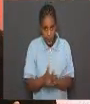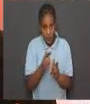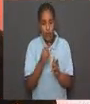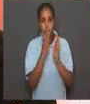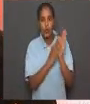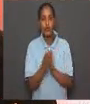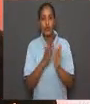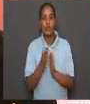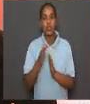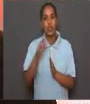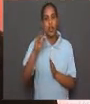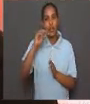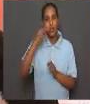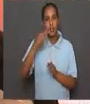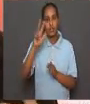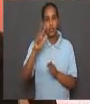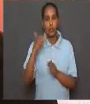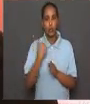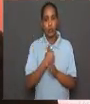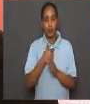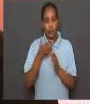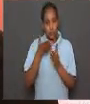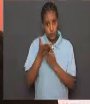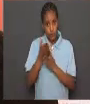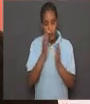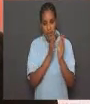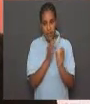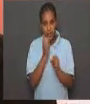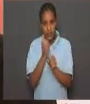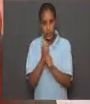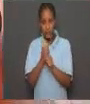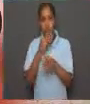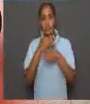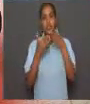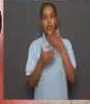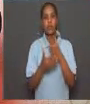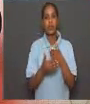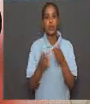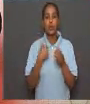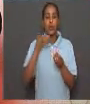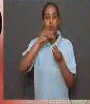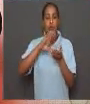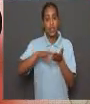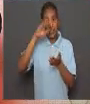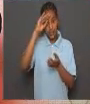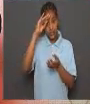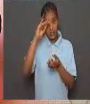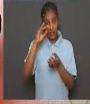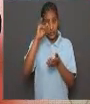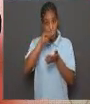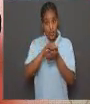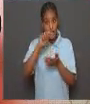producing ammonia, and we went through the manufacturing steps. We also learned